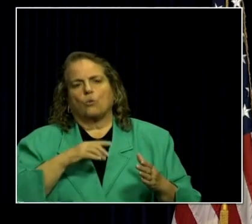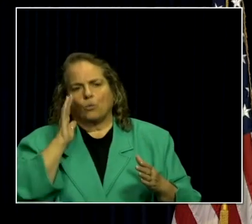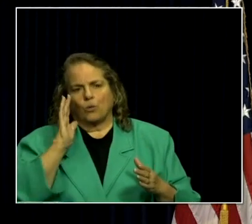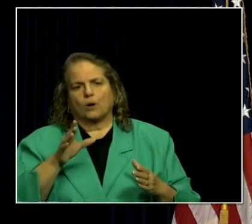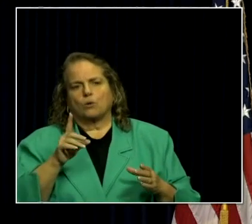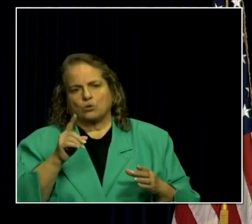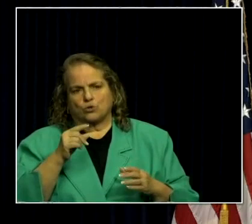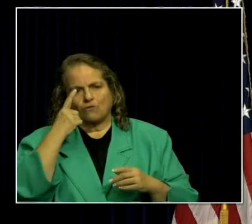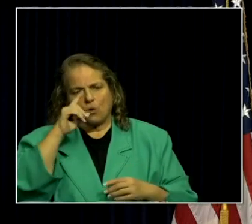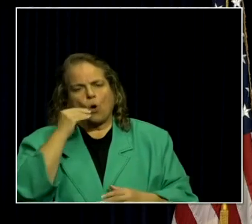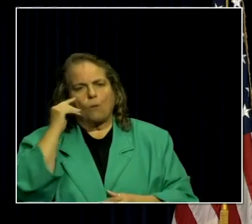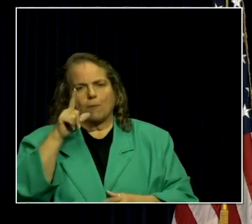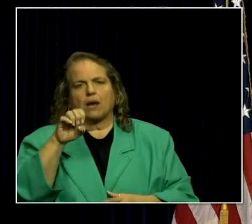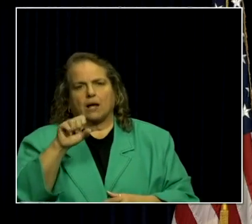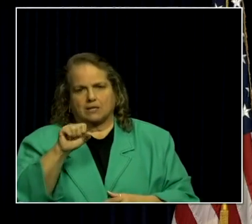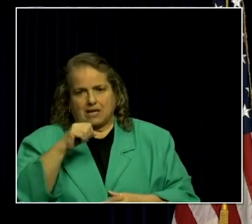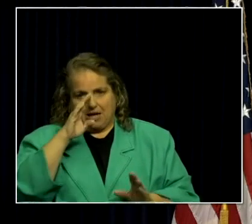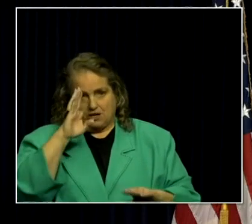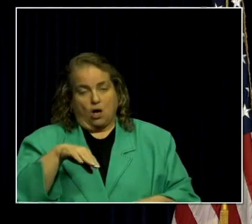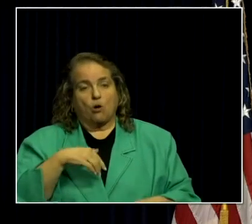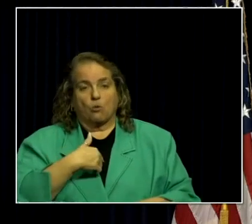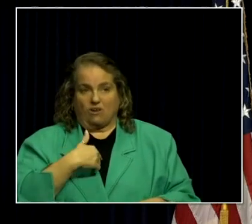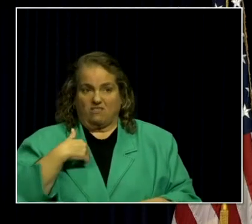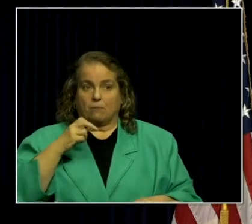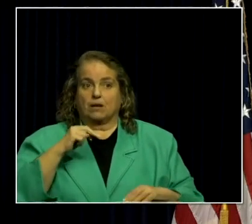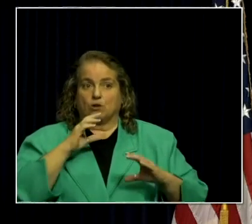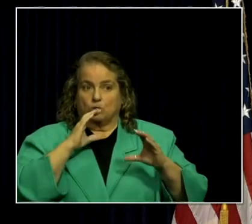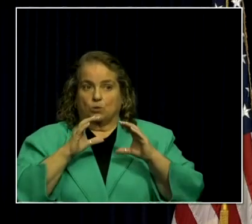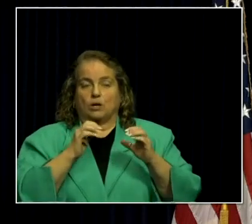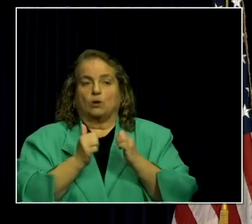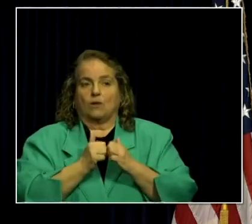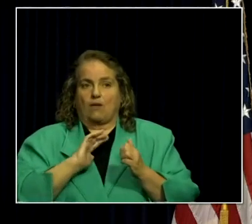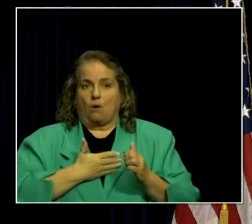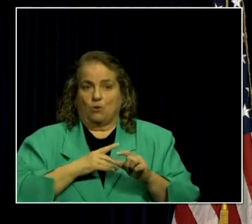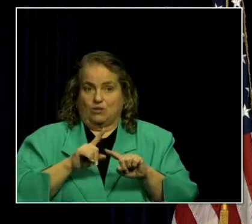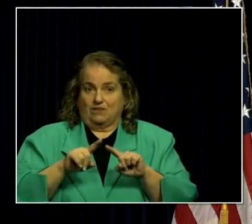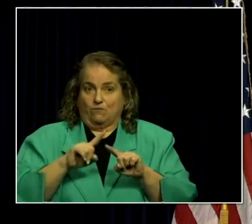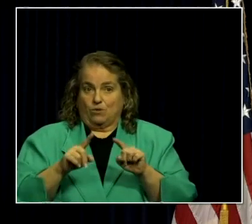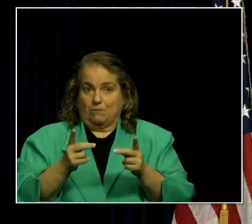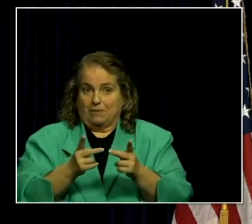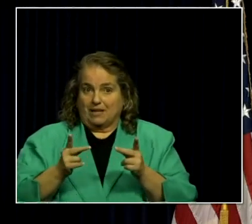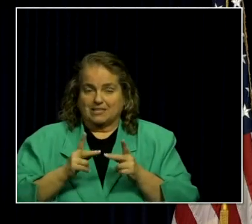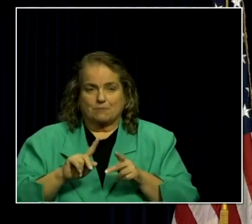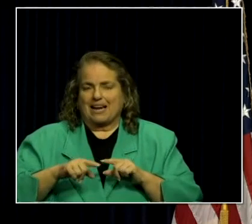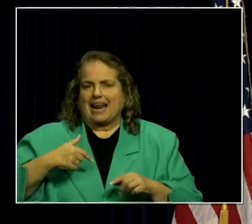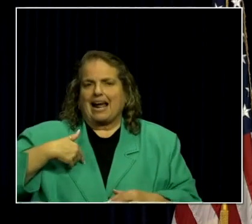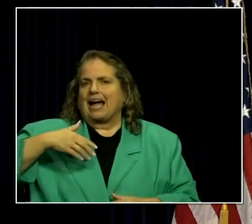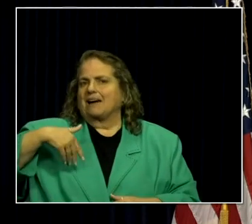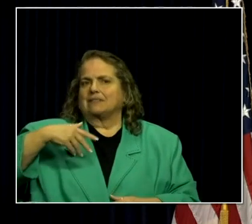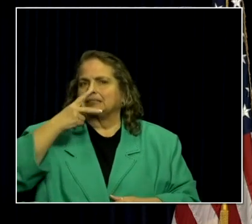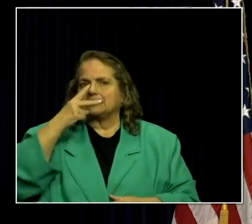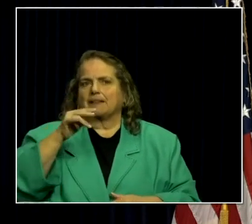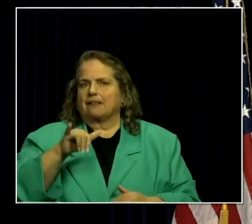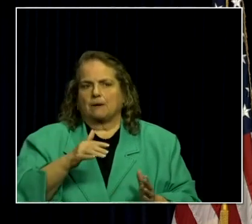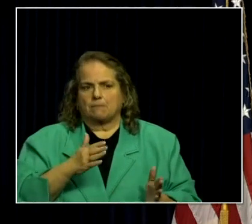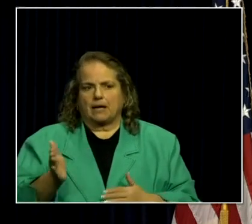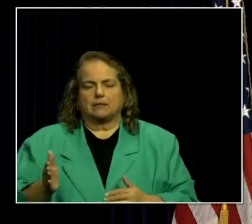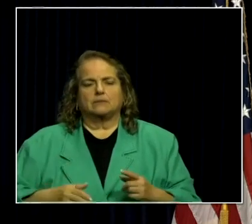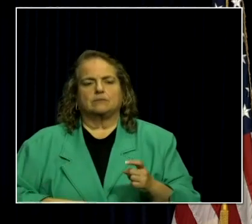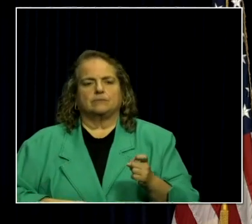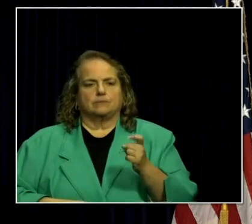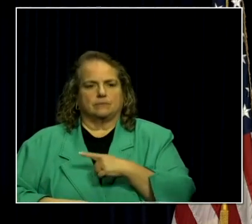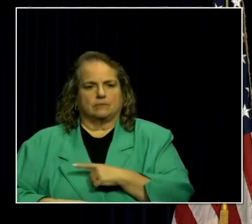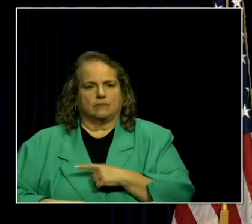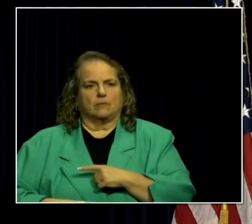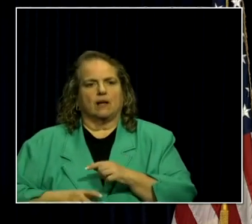made. I know that we have been communicating with our various localities, but I haven't seen that plan. And then